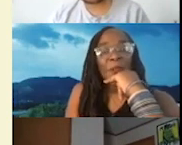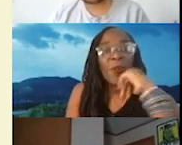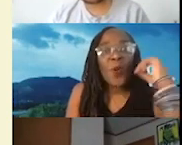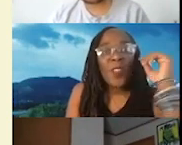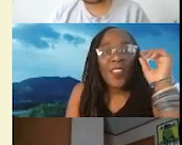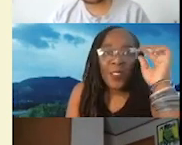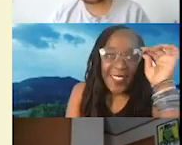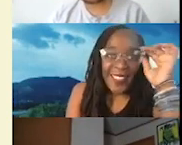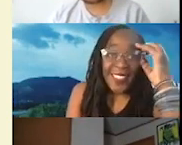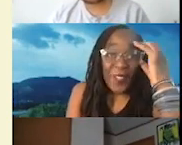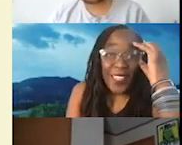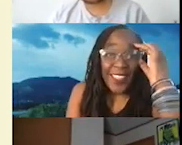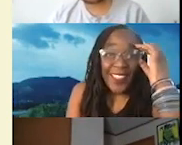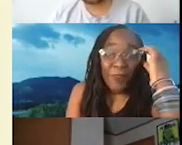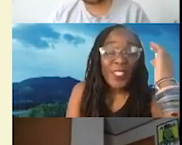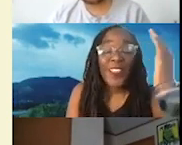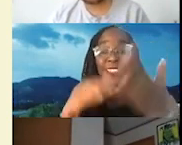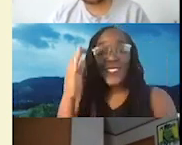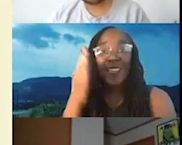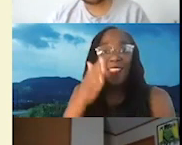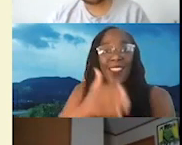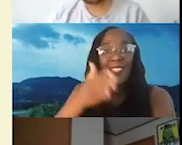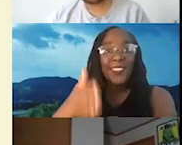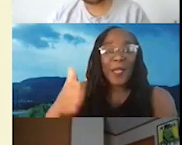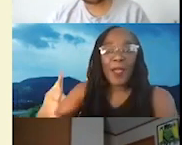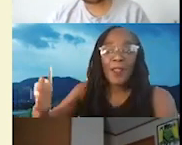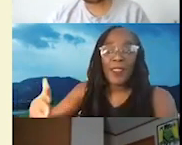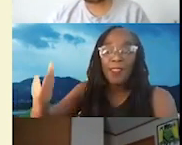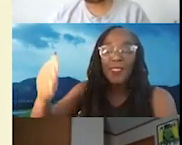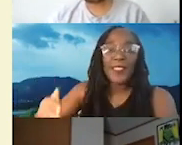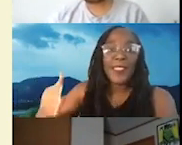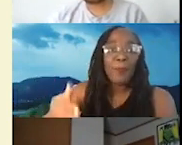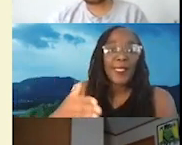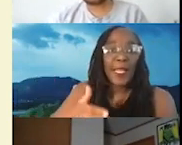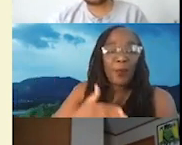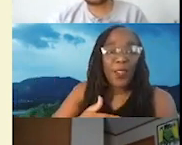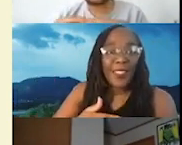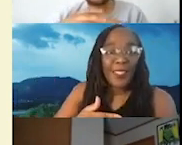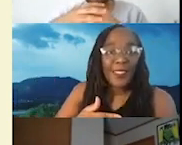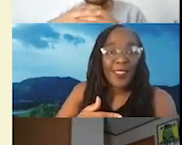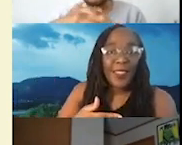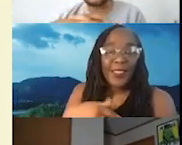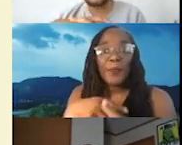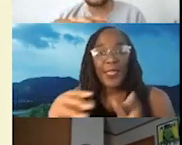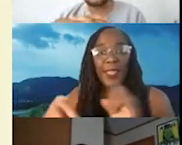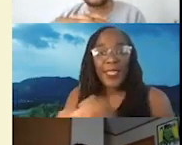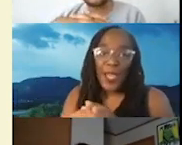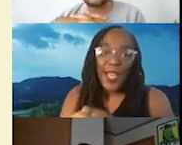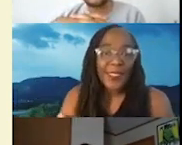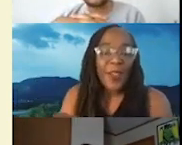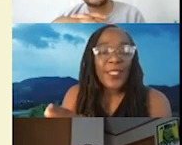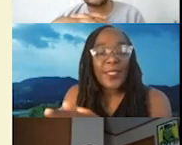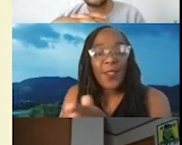I'm going to go all out there and say that, okay, if we start to say that there is a step-by-step process, to me, you